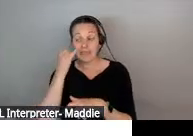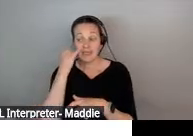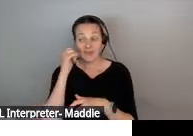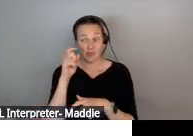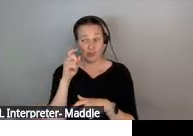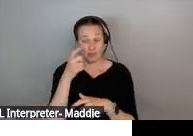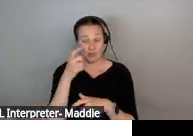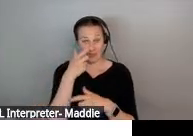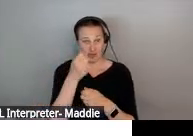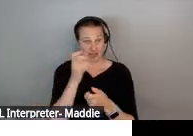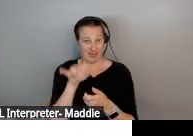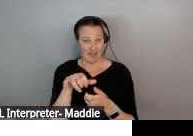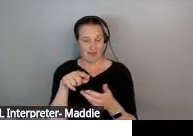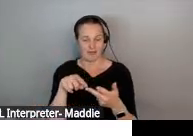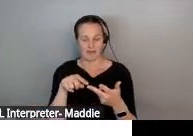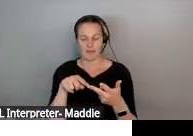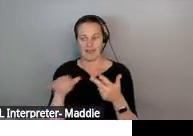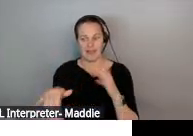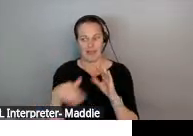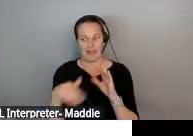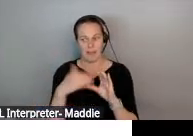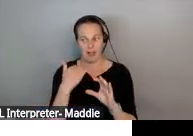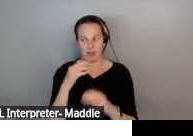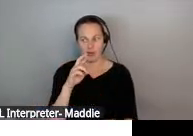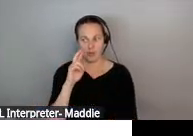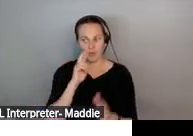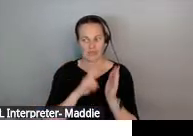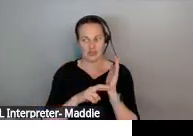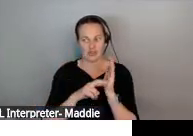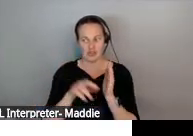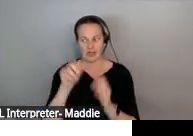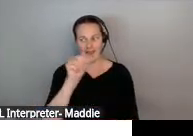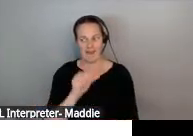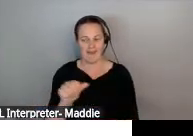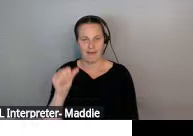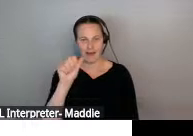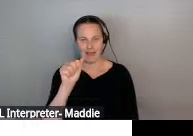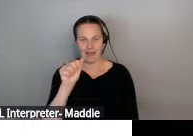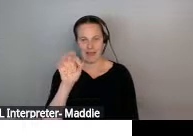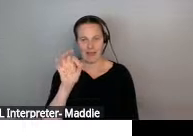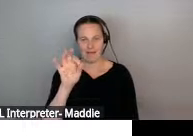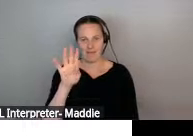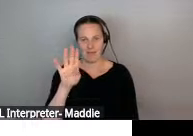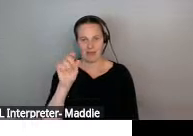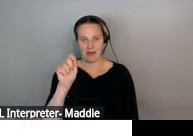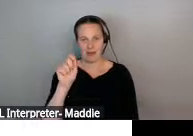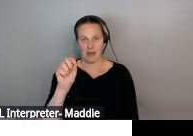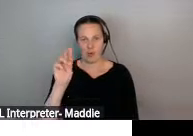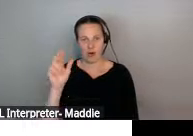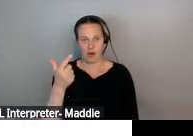can just email us at research@afb.org and we can set up a time for a conversation.